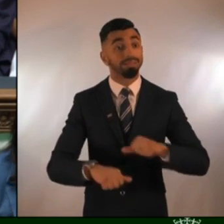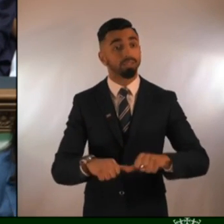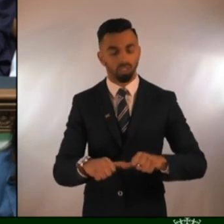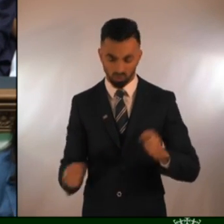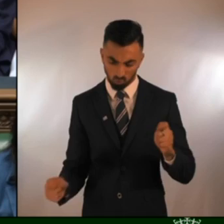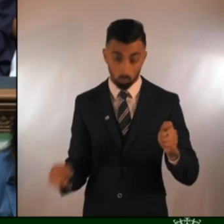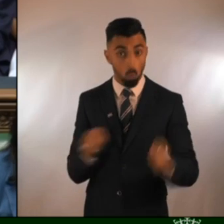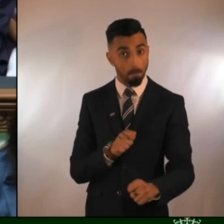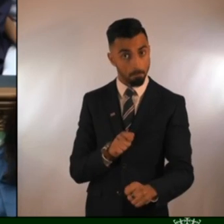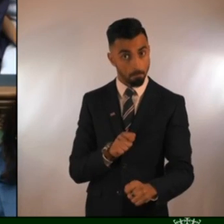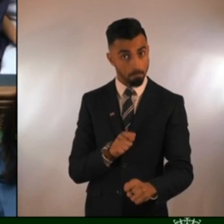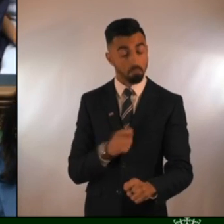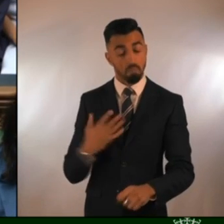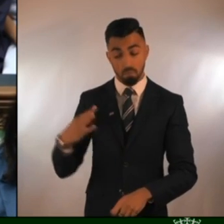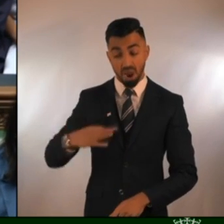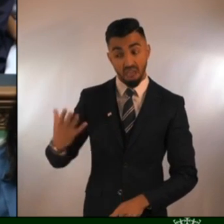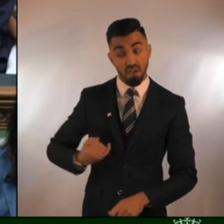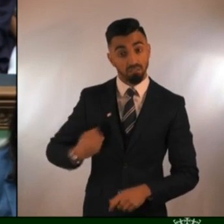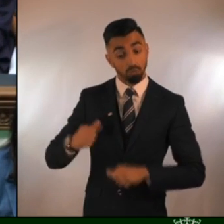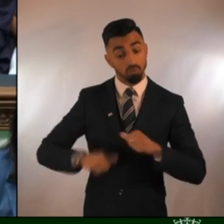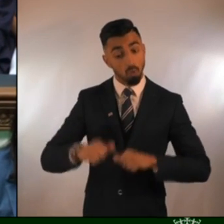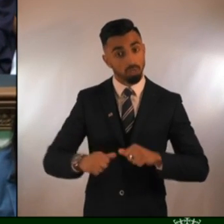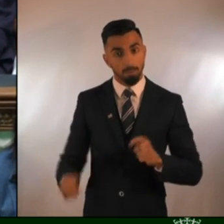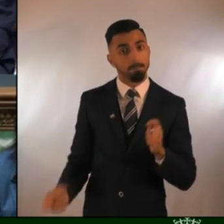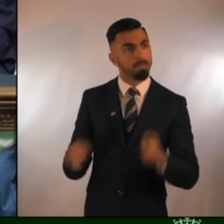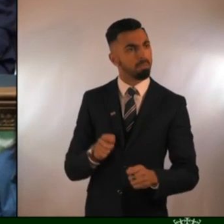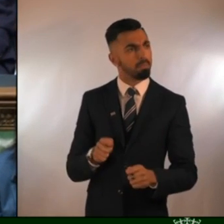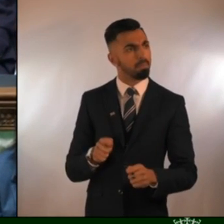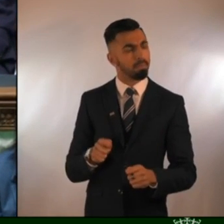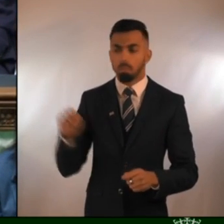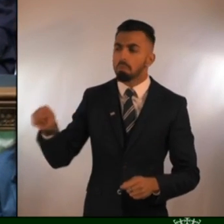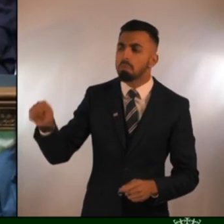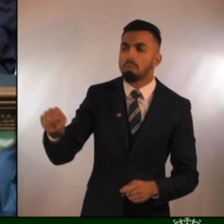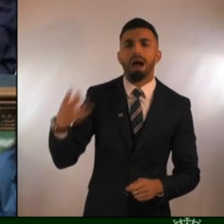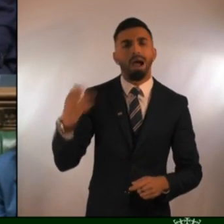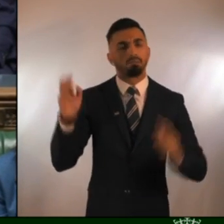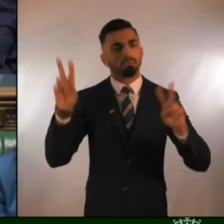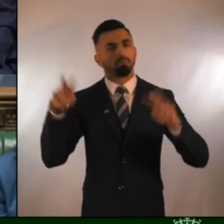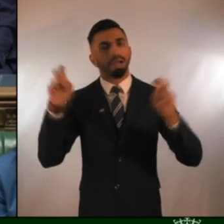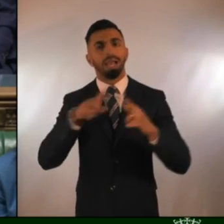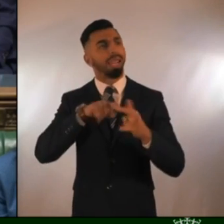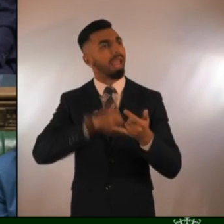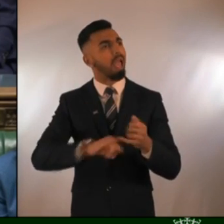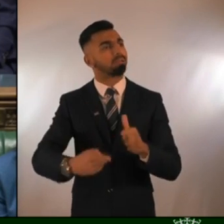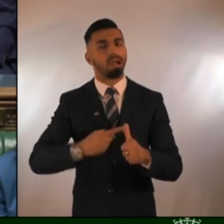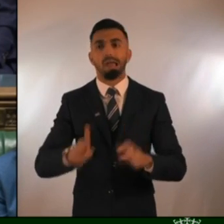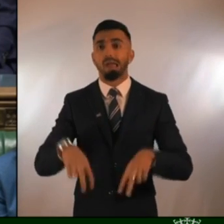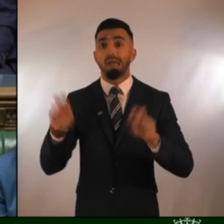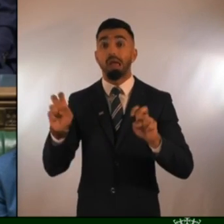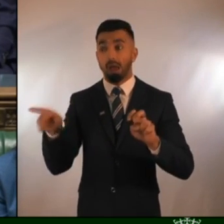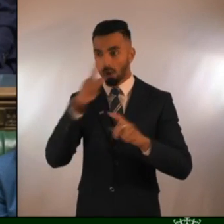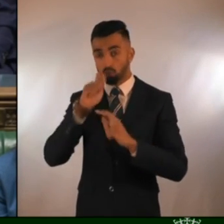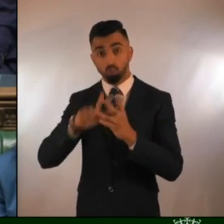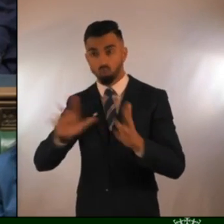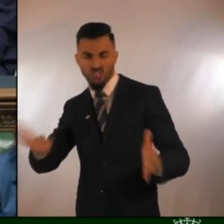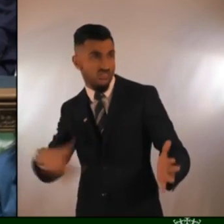benefits. Those on contributory employment and support allowance will be able to claim from day